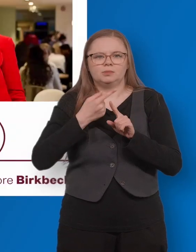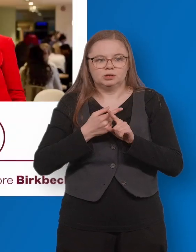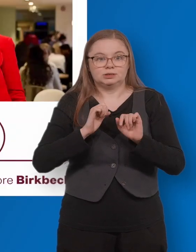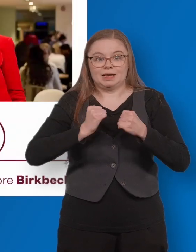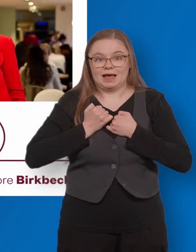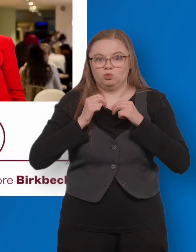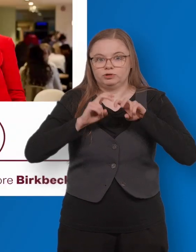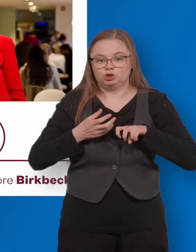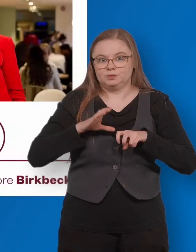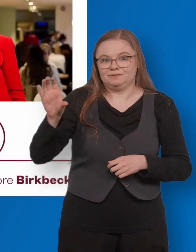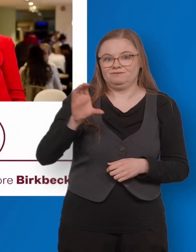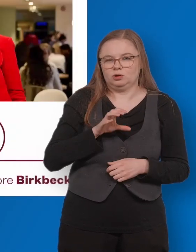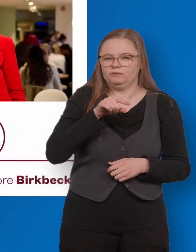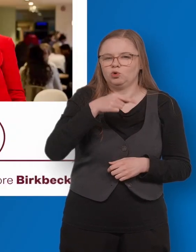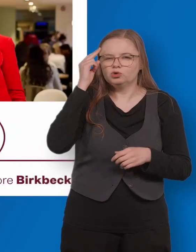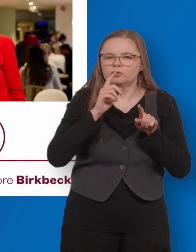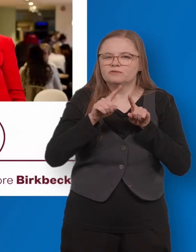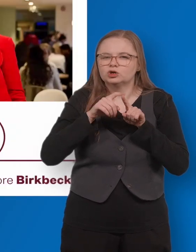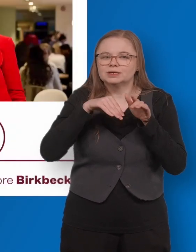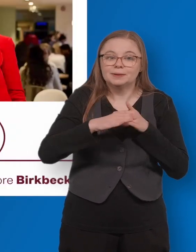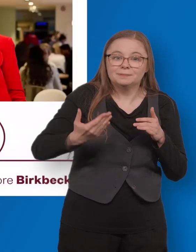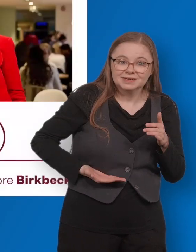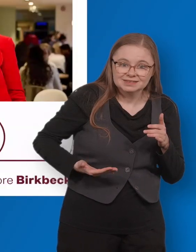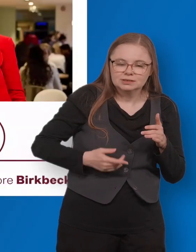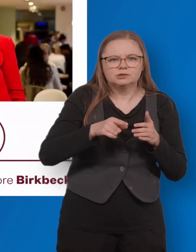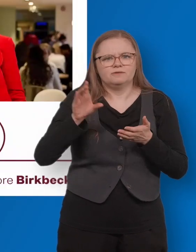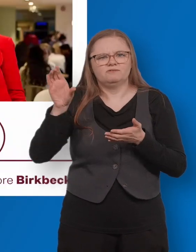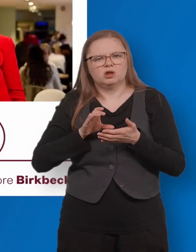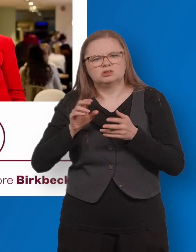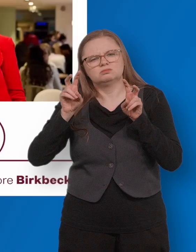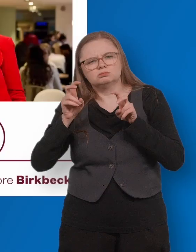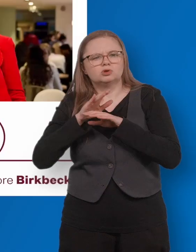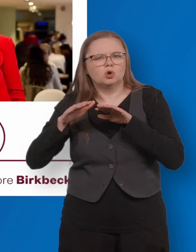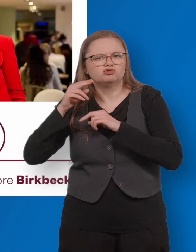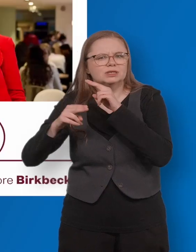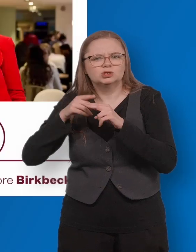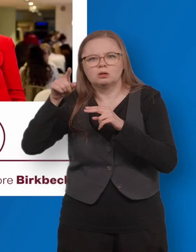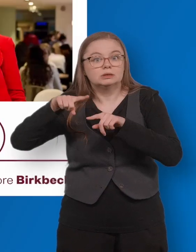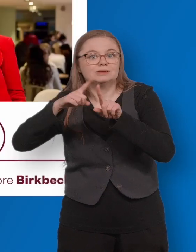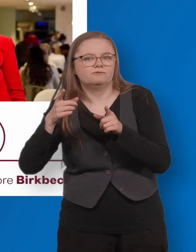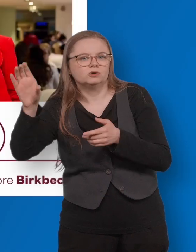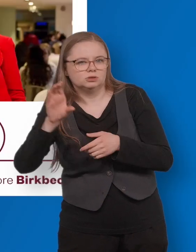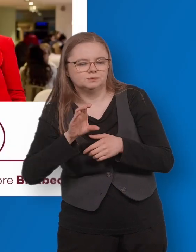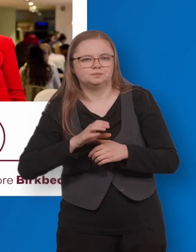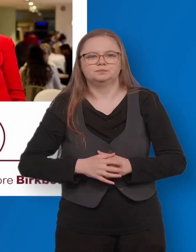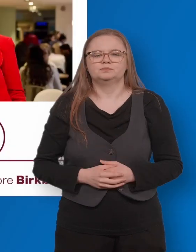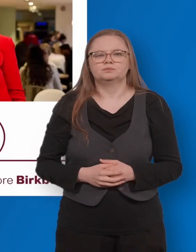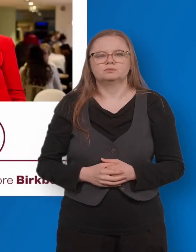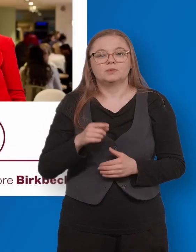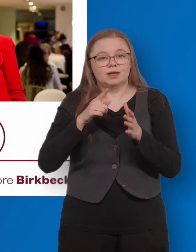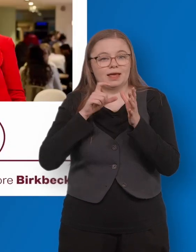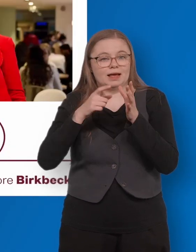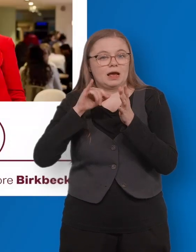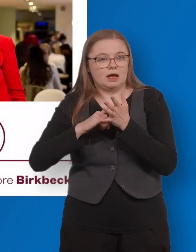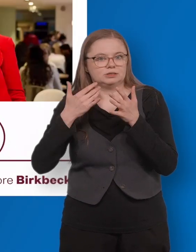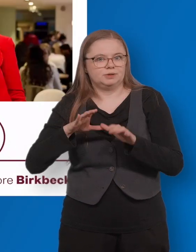business-funded research, so funded by non-traditional funding, a piece of research that we've done funded by